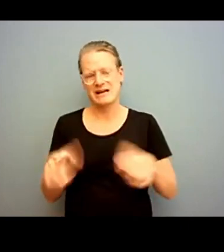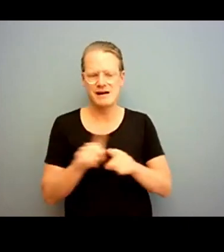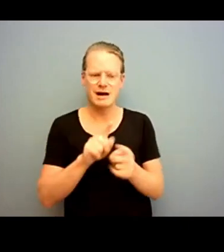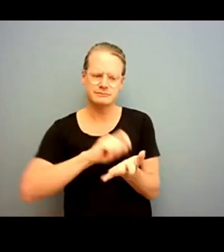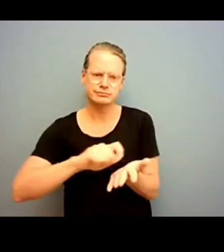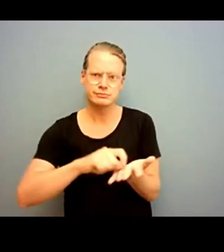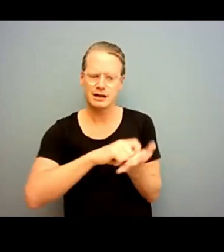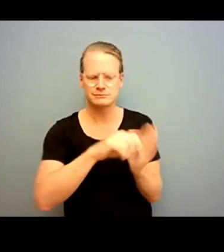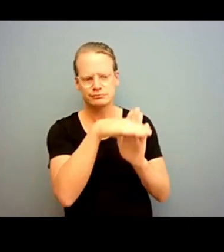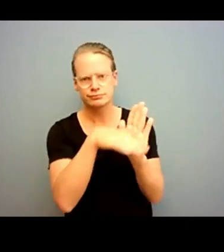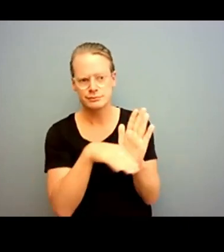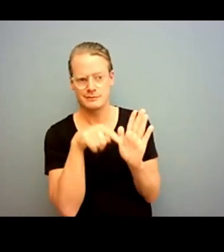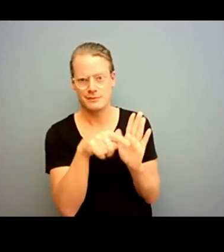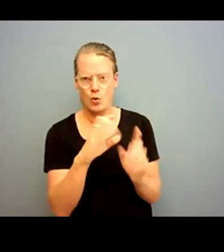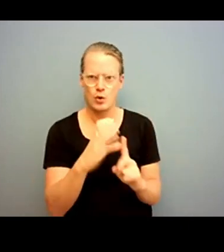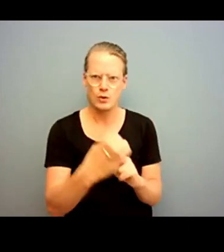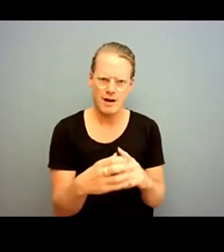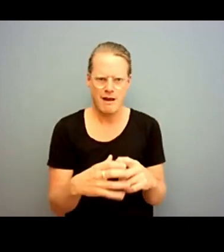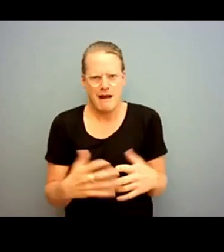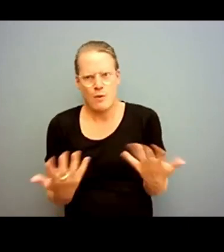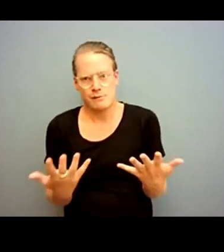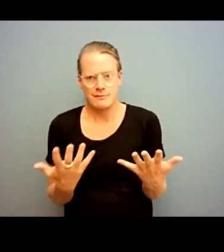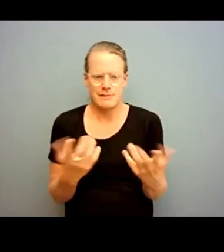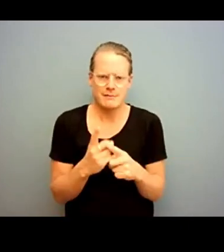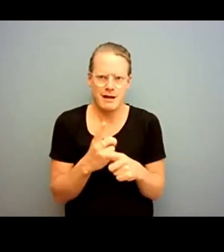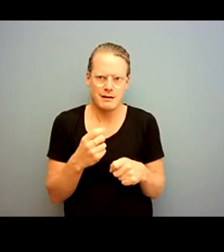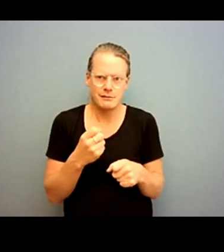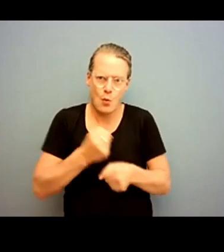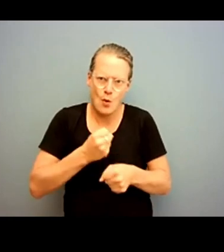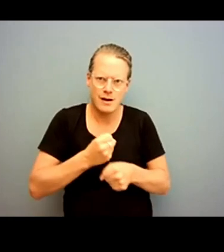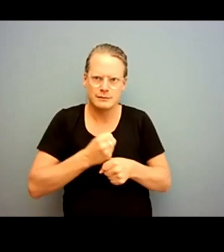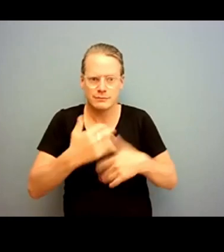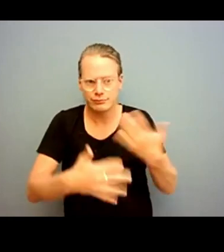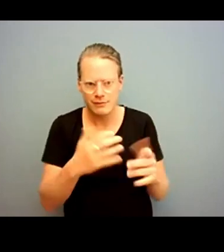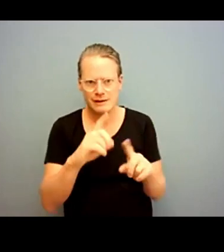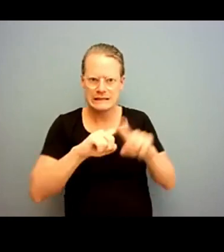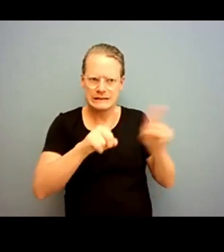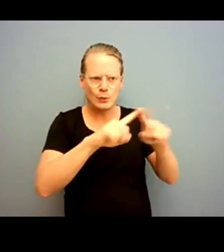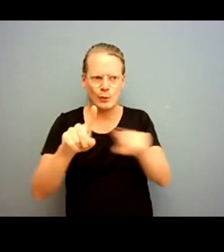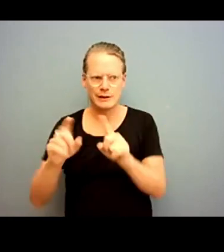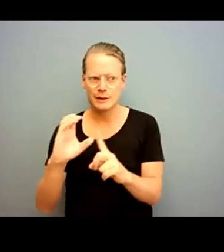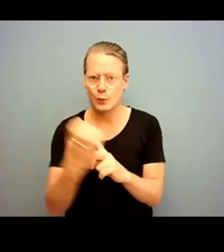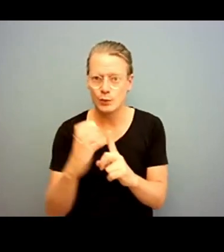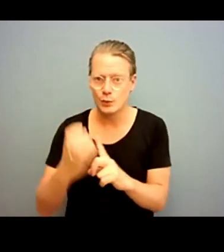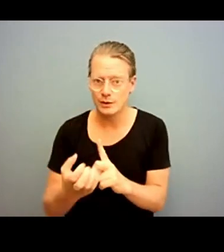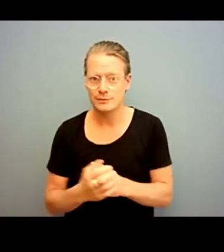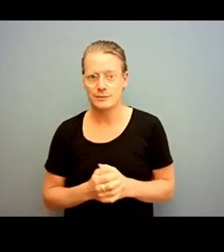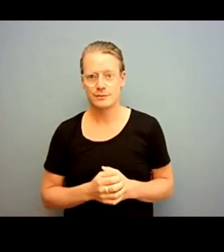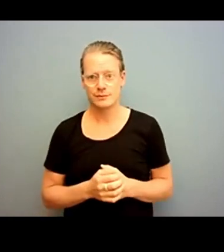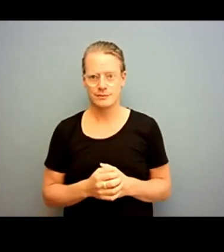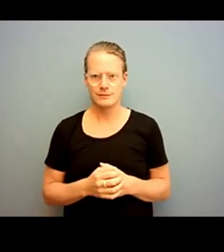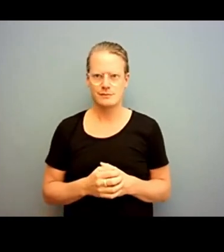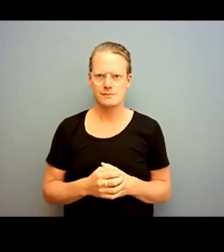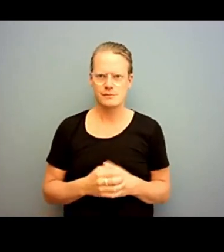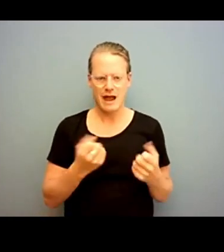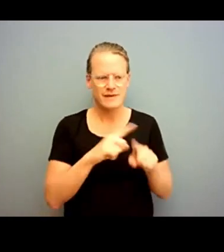assumptions about inferiority? How do we flip the privileging of certain groups over others? And